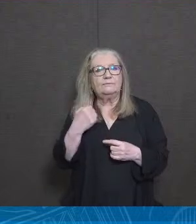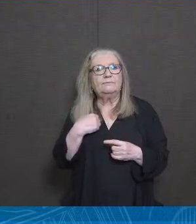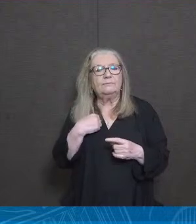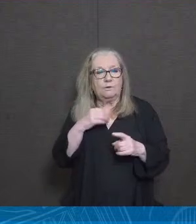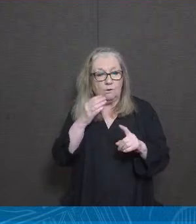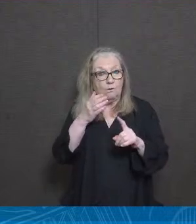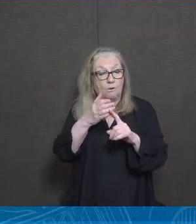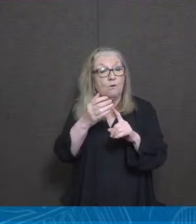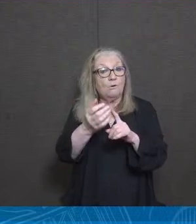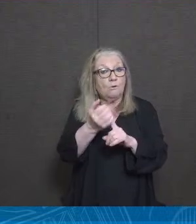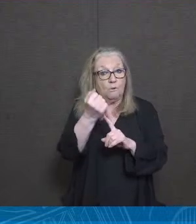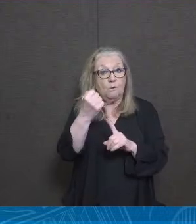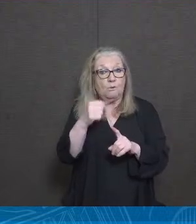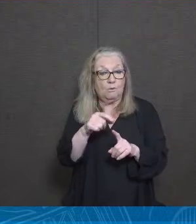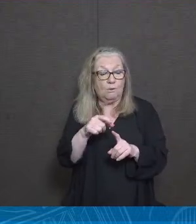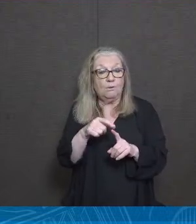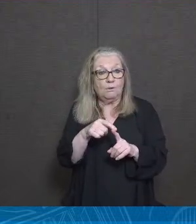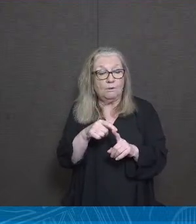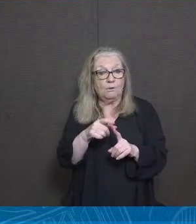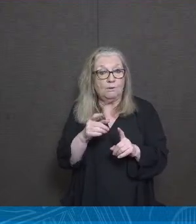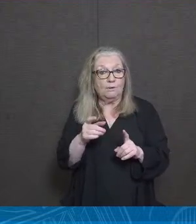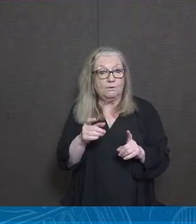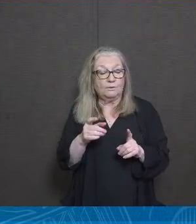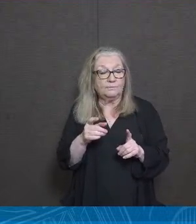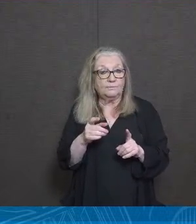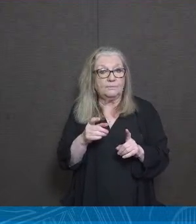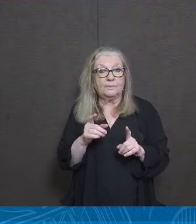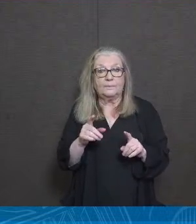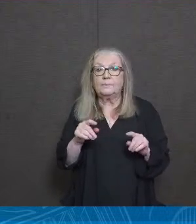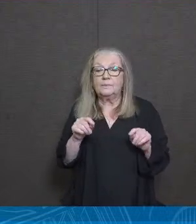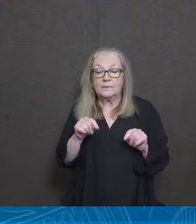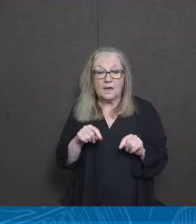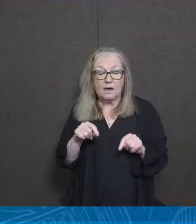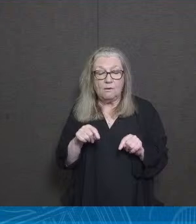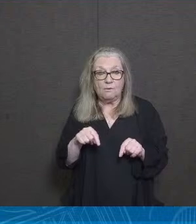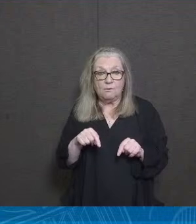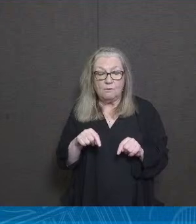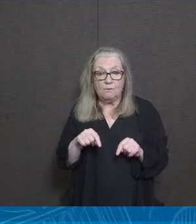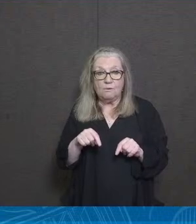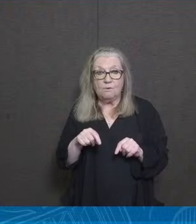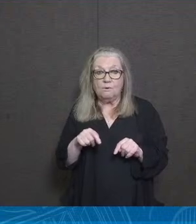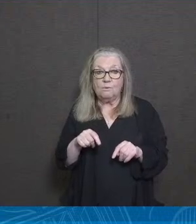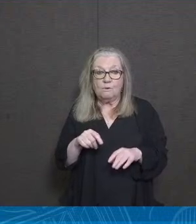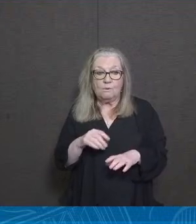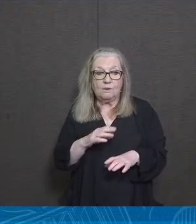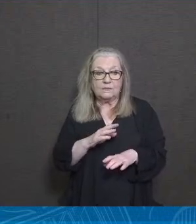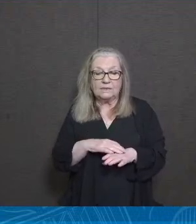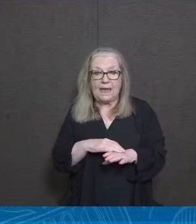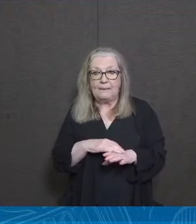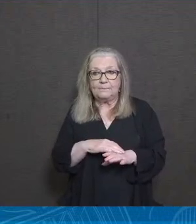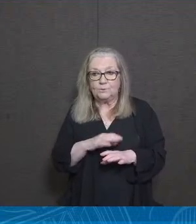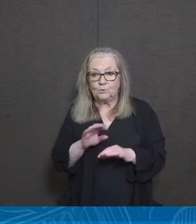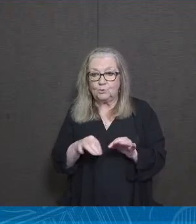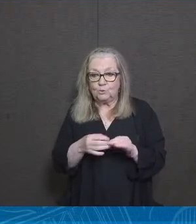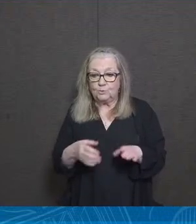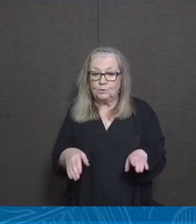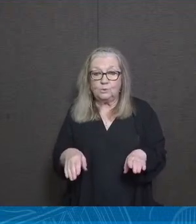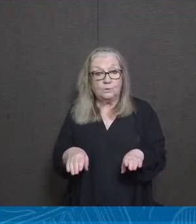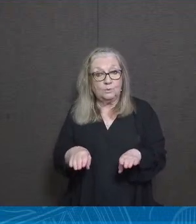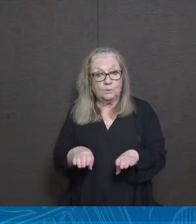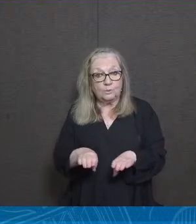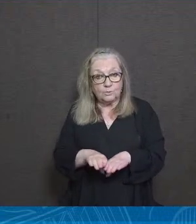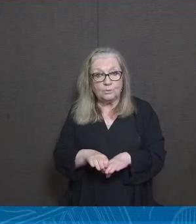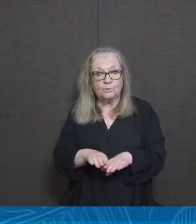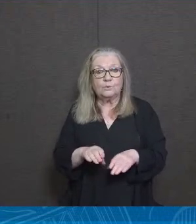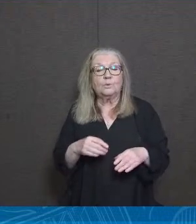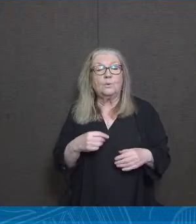session. And now it's time to wrap up. So we have heard about the